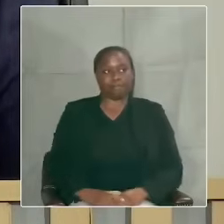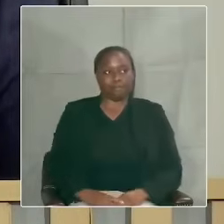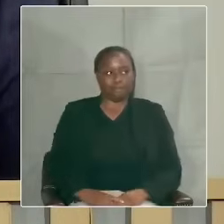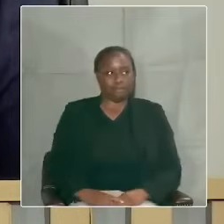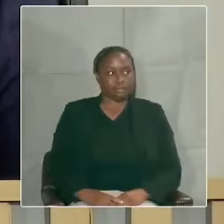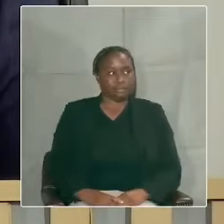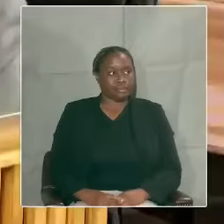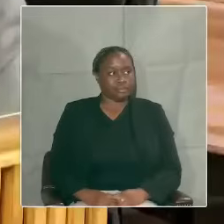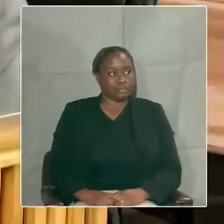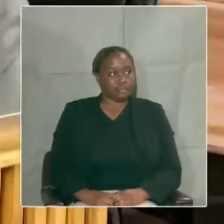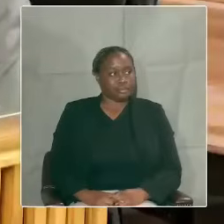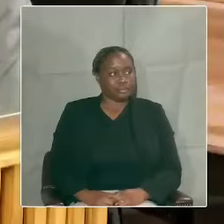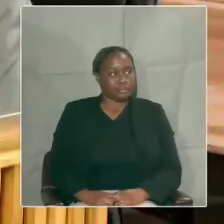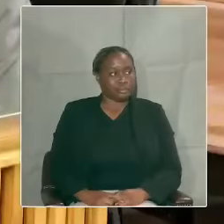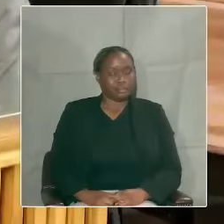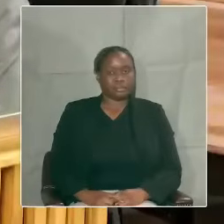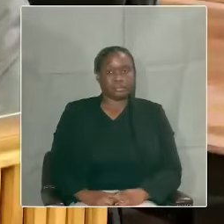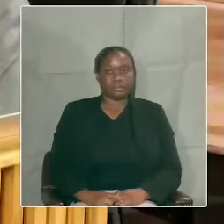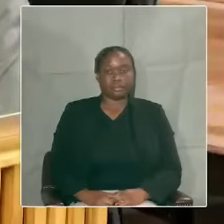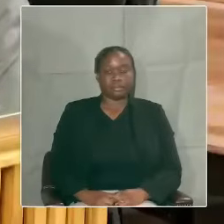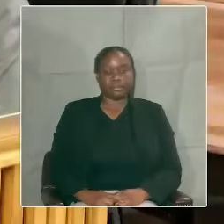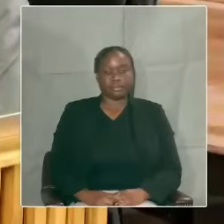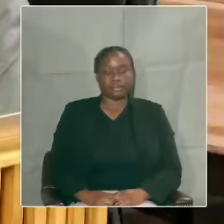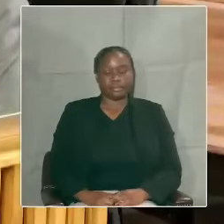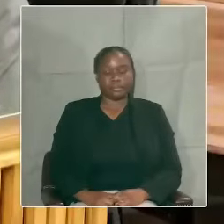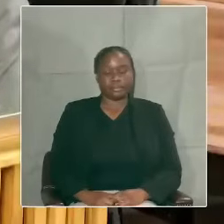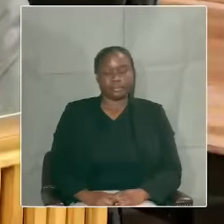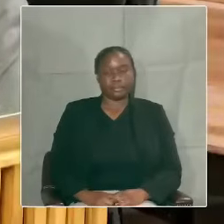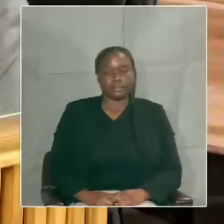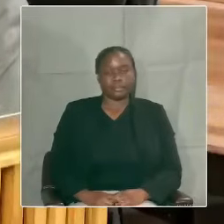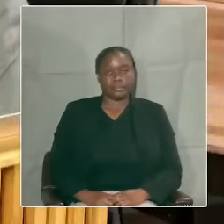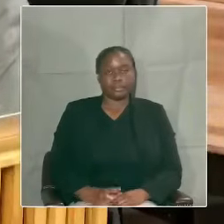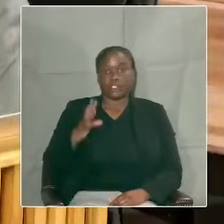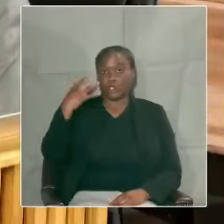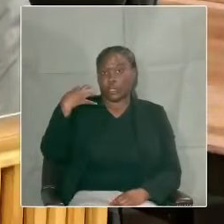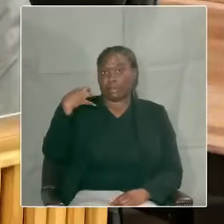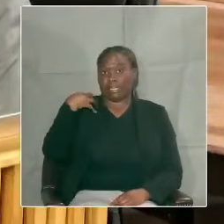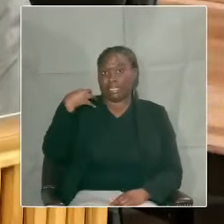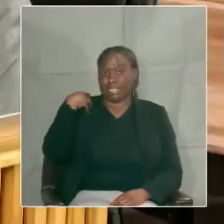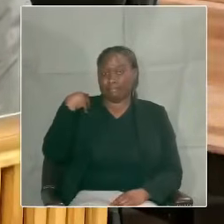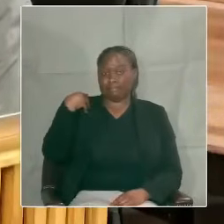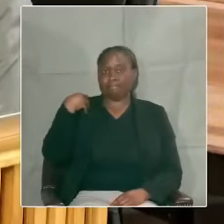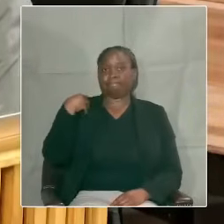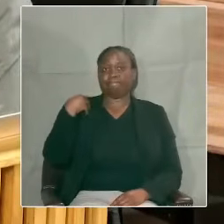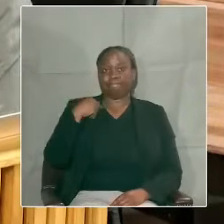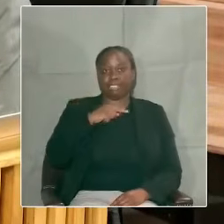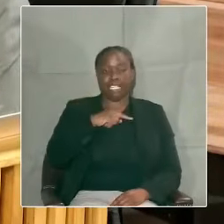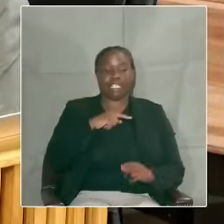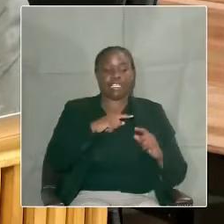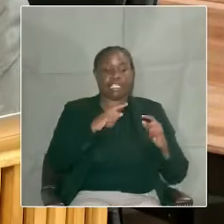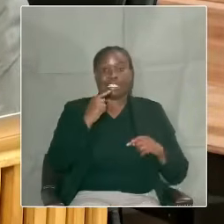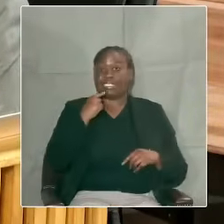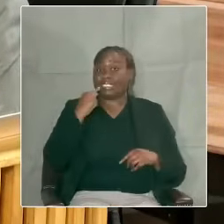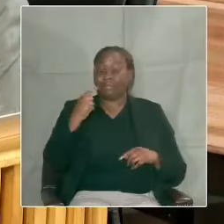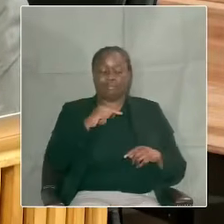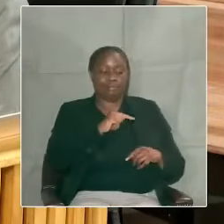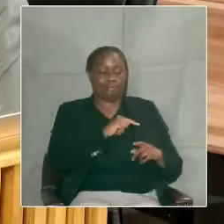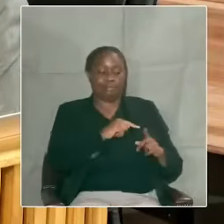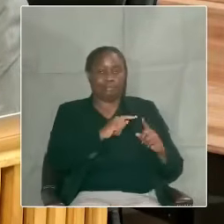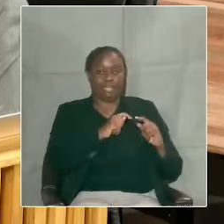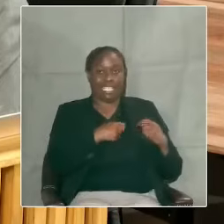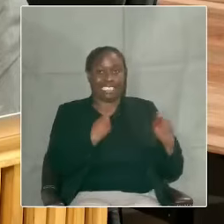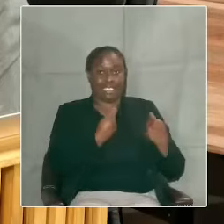So you say, as part of your response, that when the minister said that the disbandment should